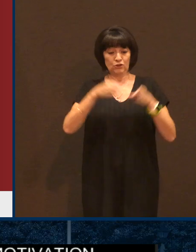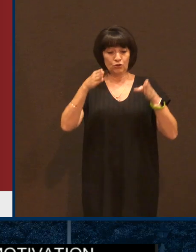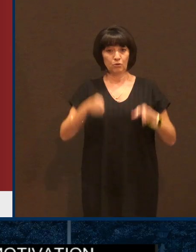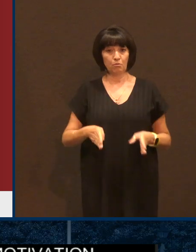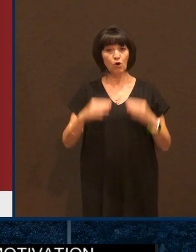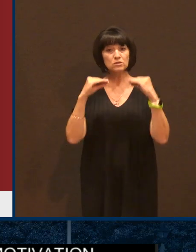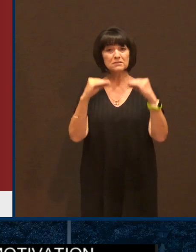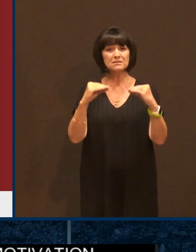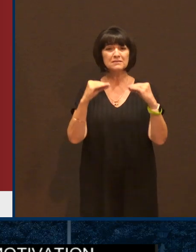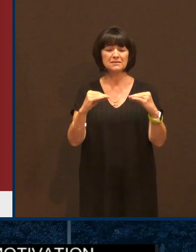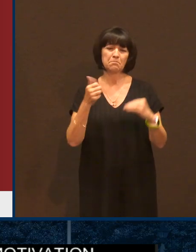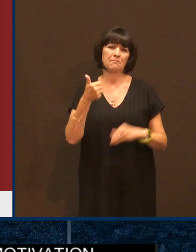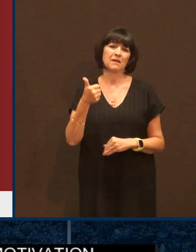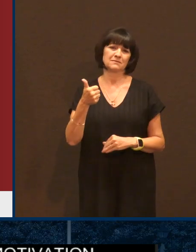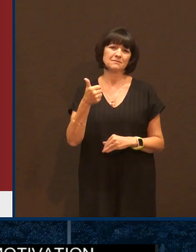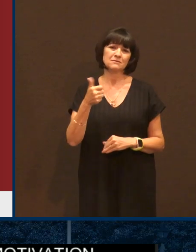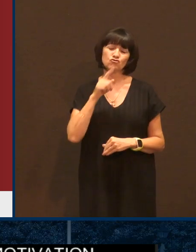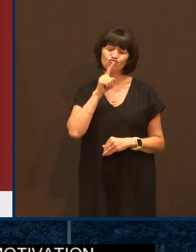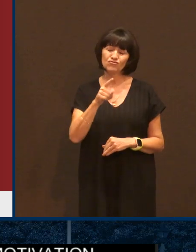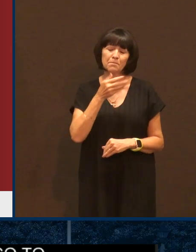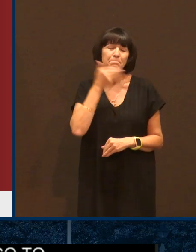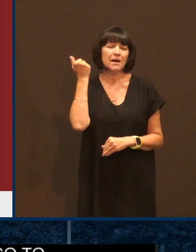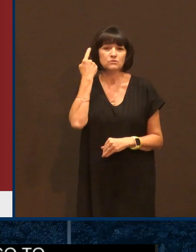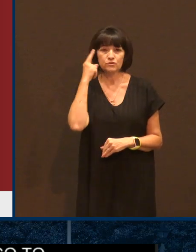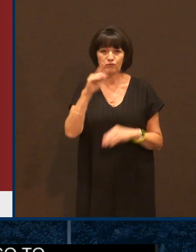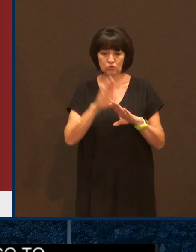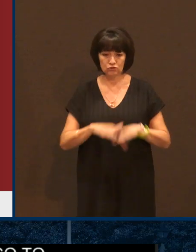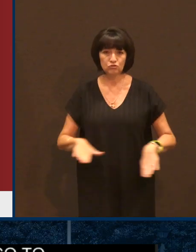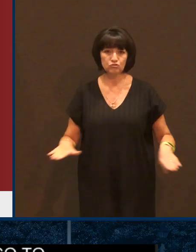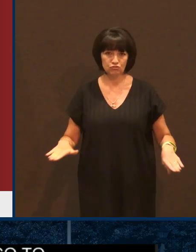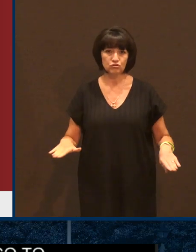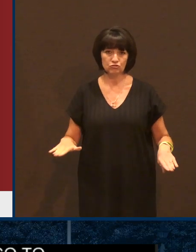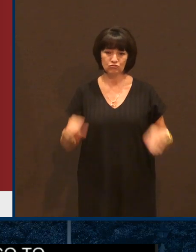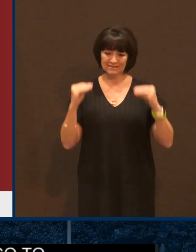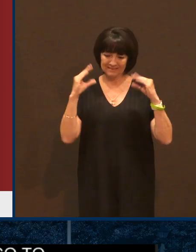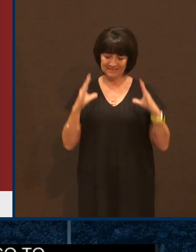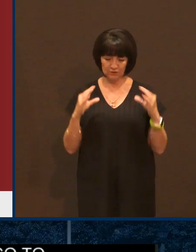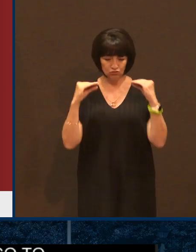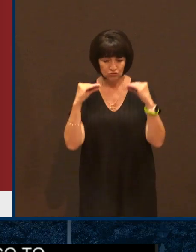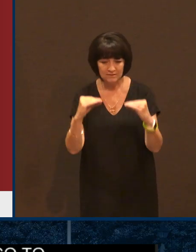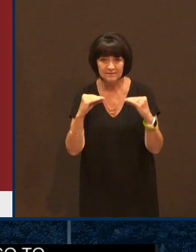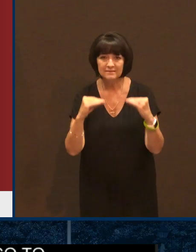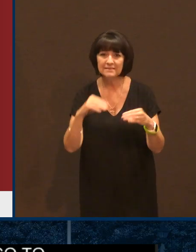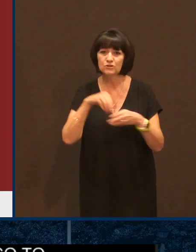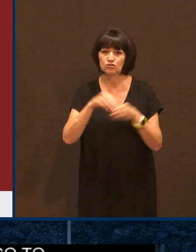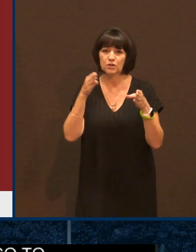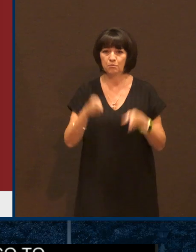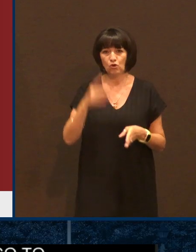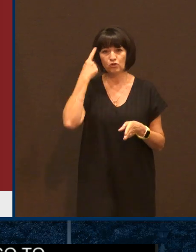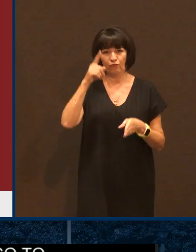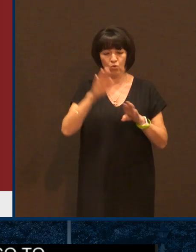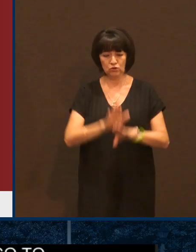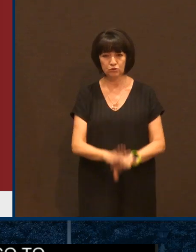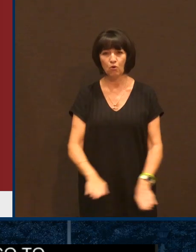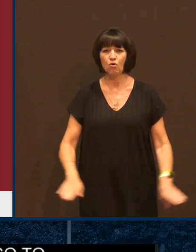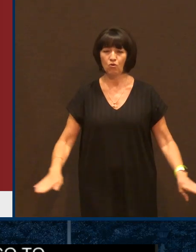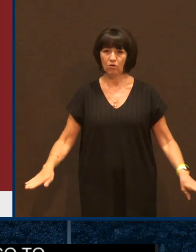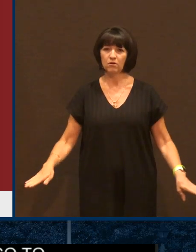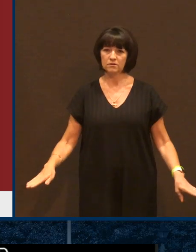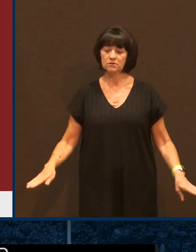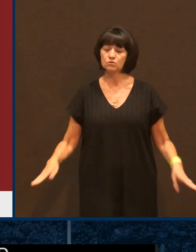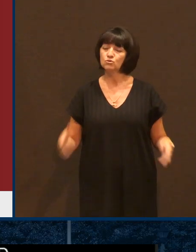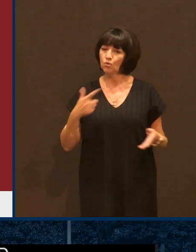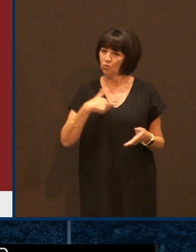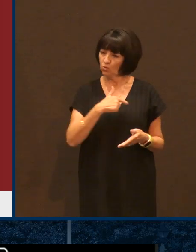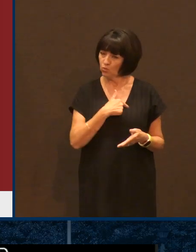otherwise would have if the conditions on the ground don't warrant it. So we're going to reopen the schools in a safe and sound